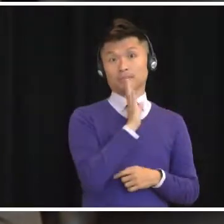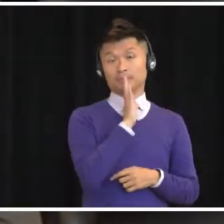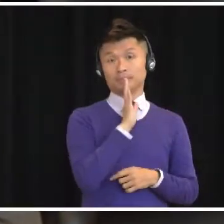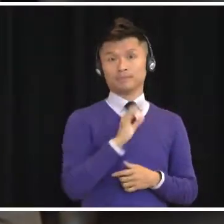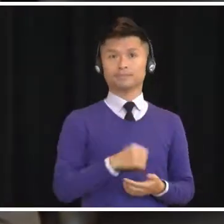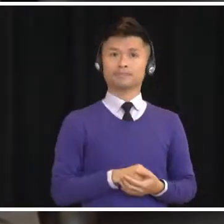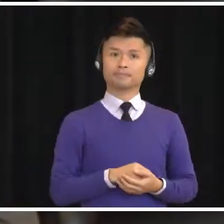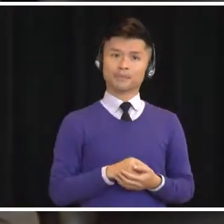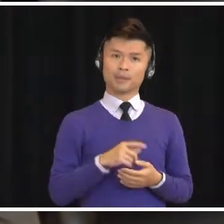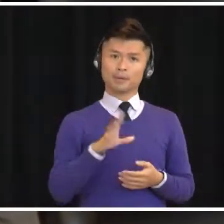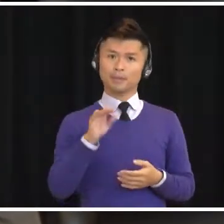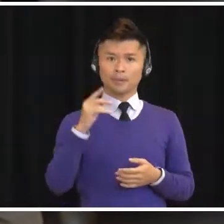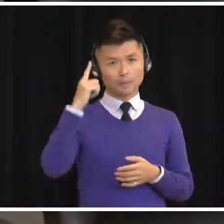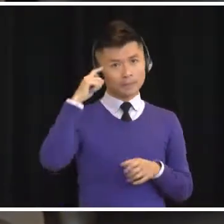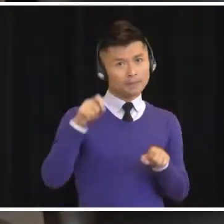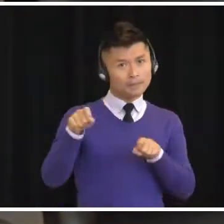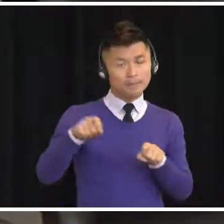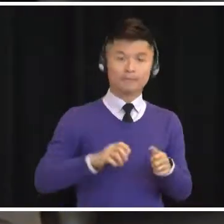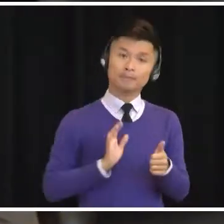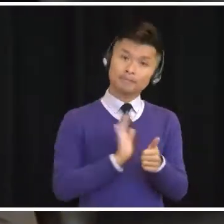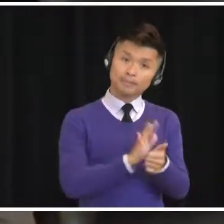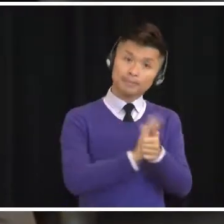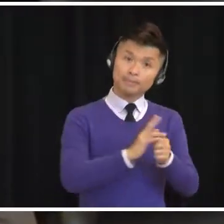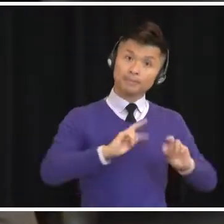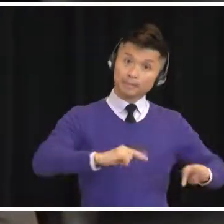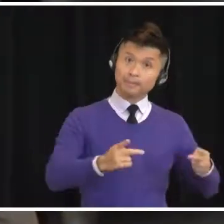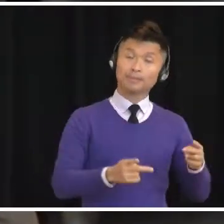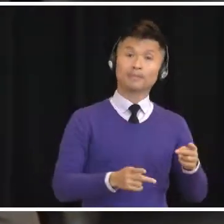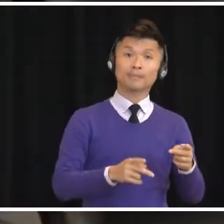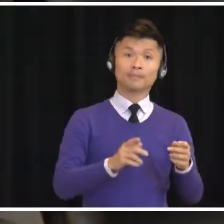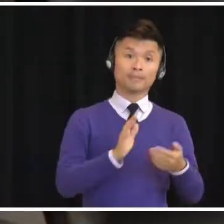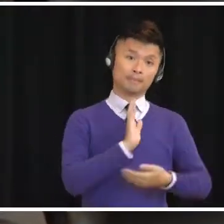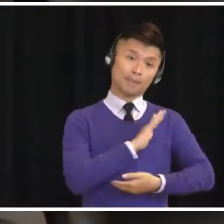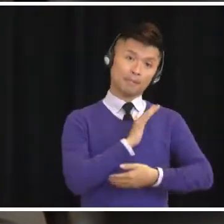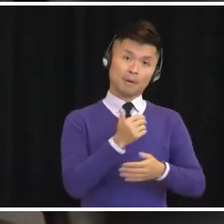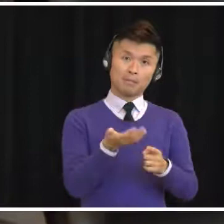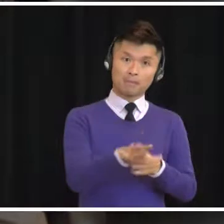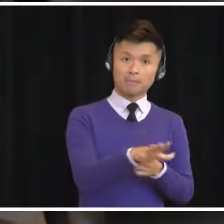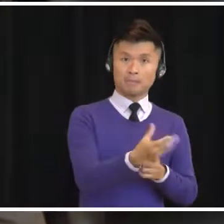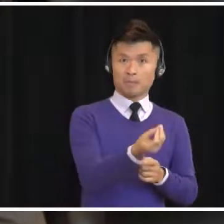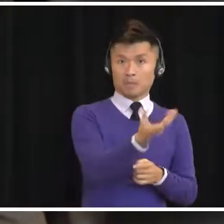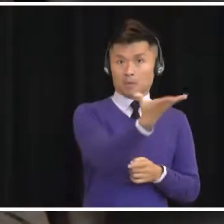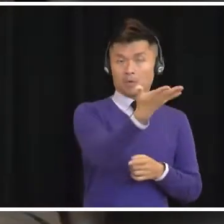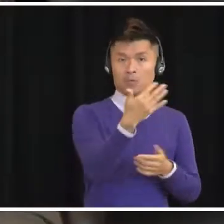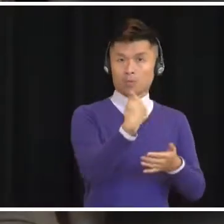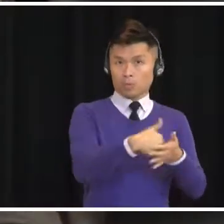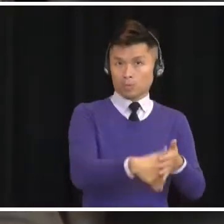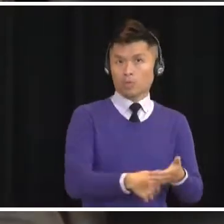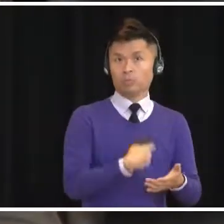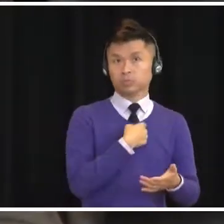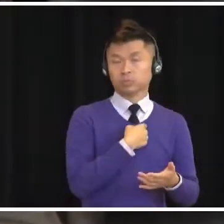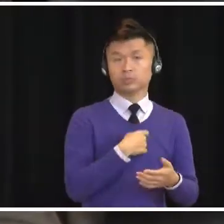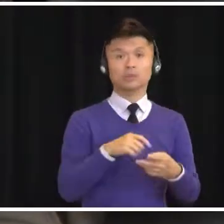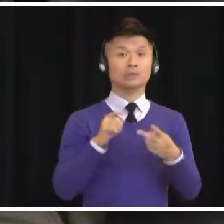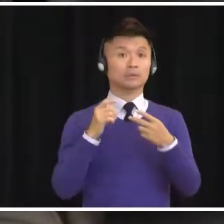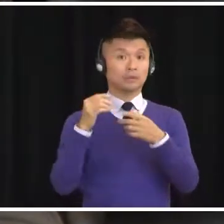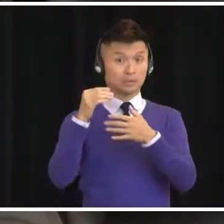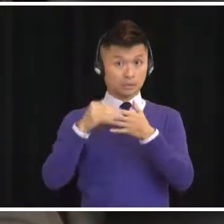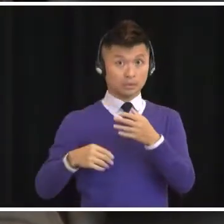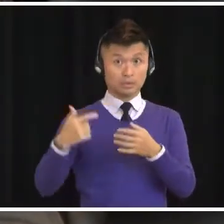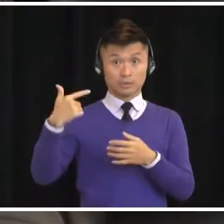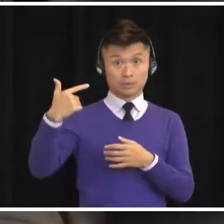young Indigenous children? The second question in relation to Article 6 concerns accidental deaths and